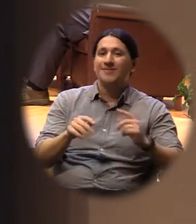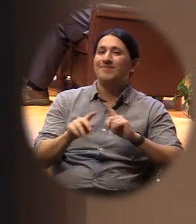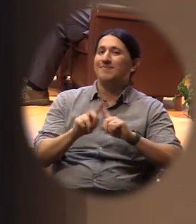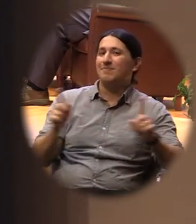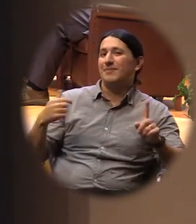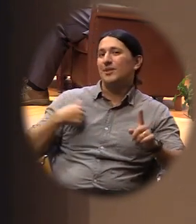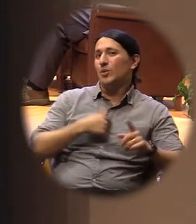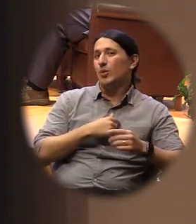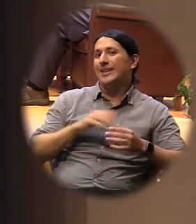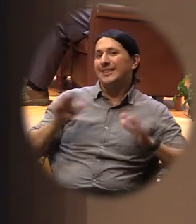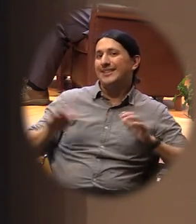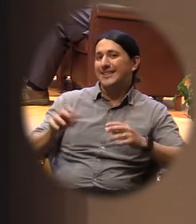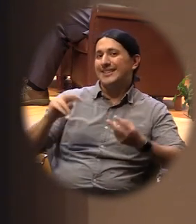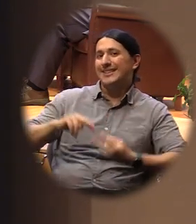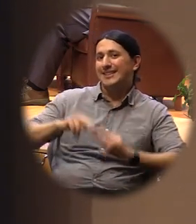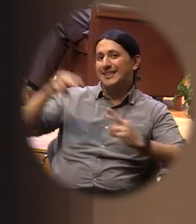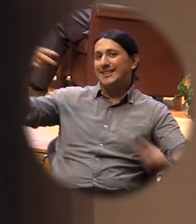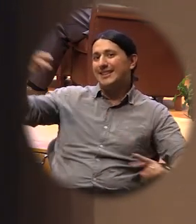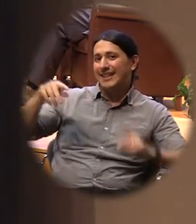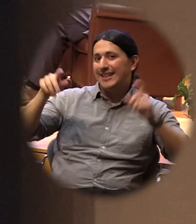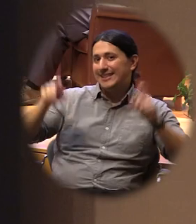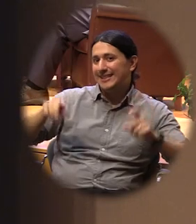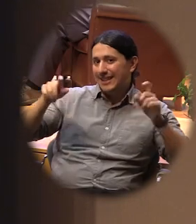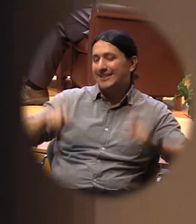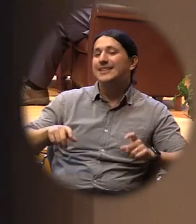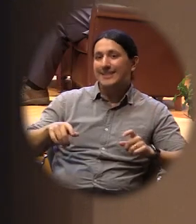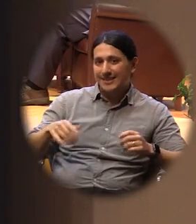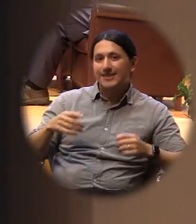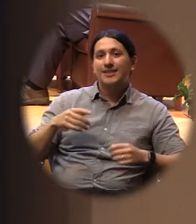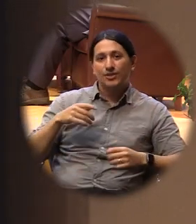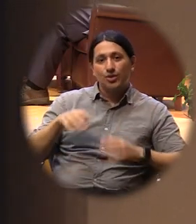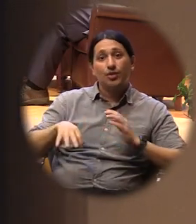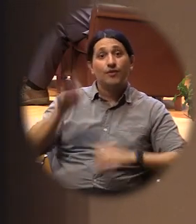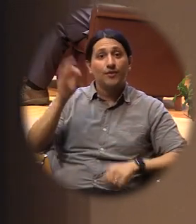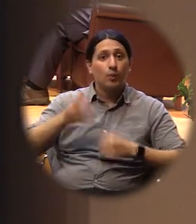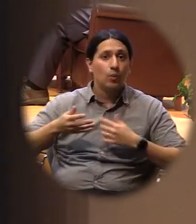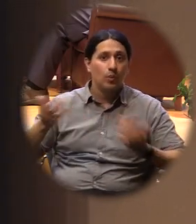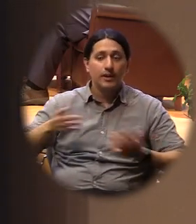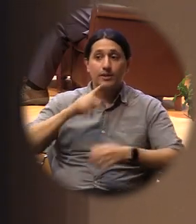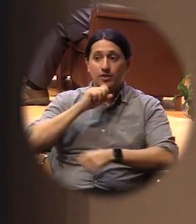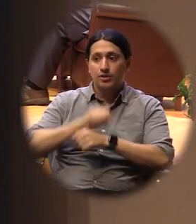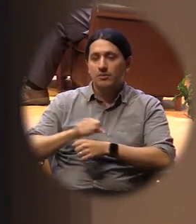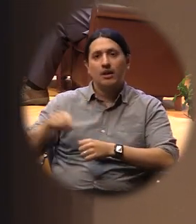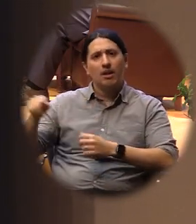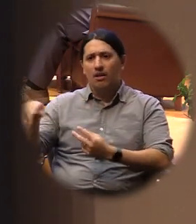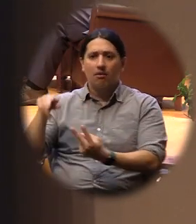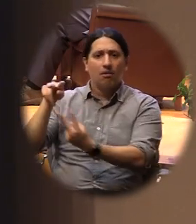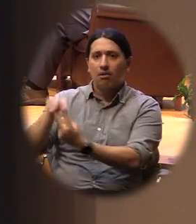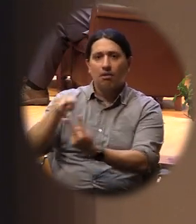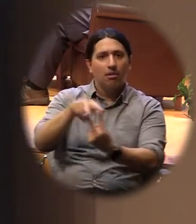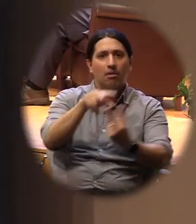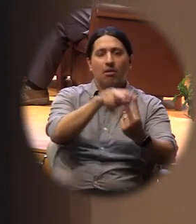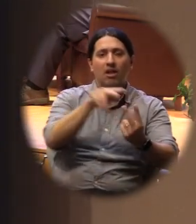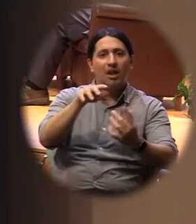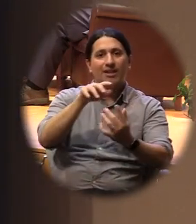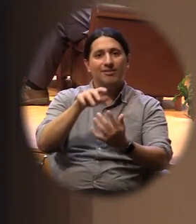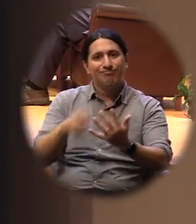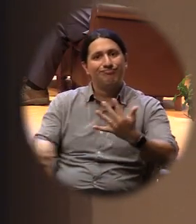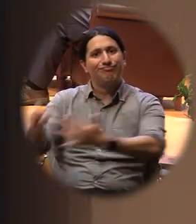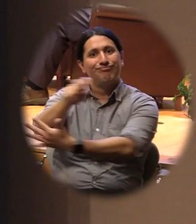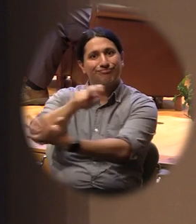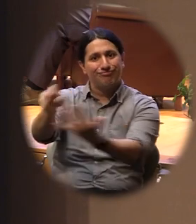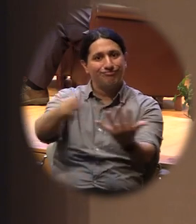as the males, were doing all sorts of extra pair matings that the scientists didn't see. And maybe they partly didn't see it because they already had